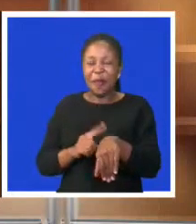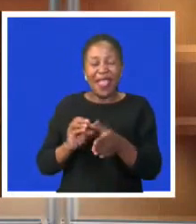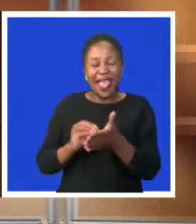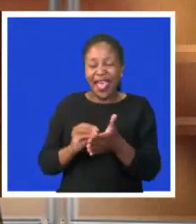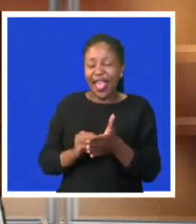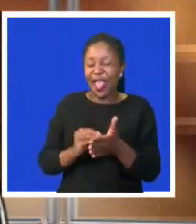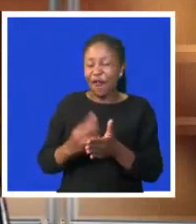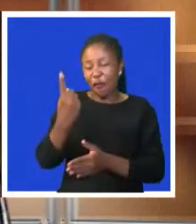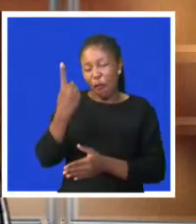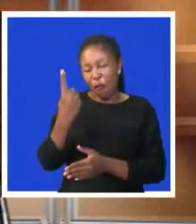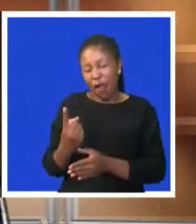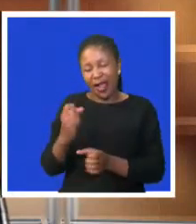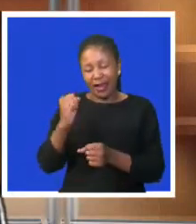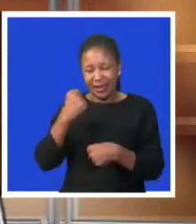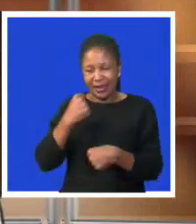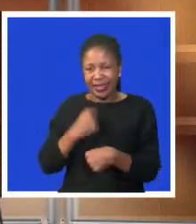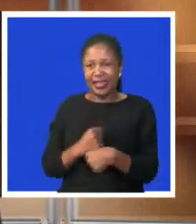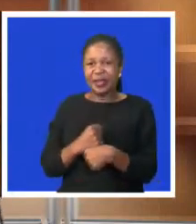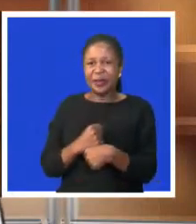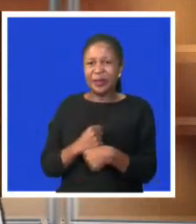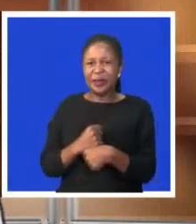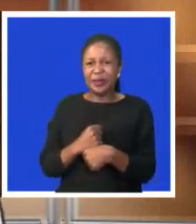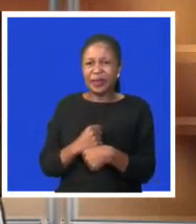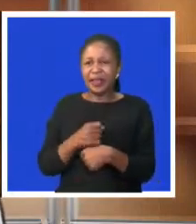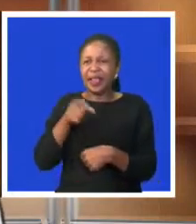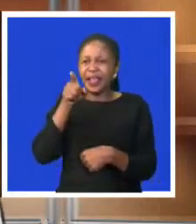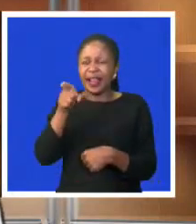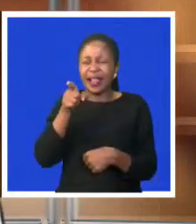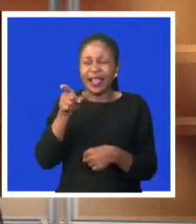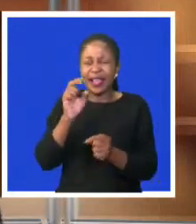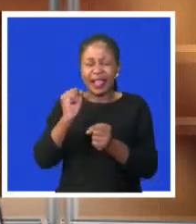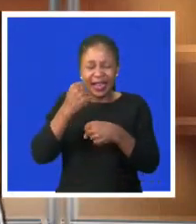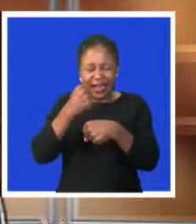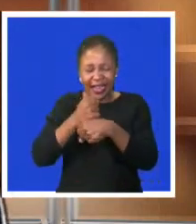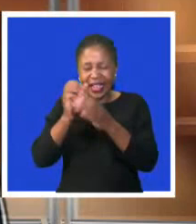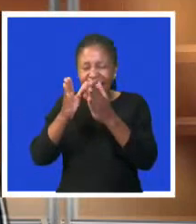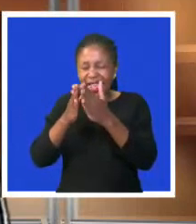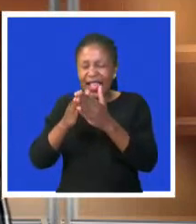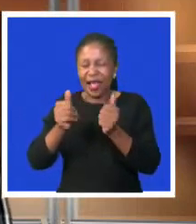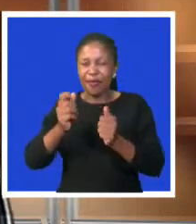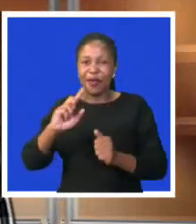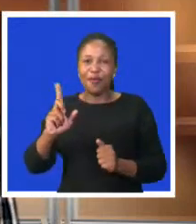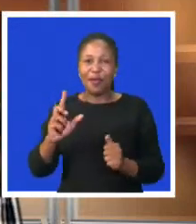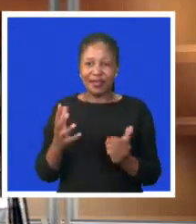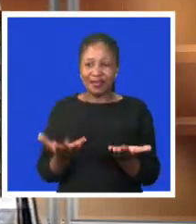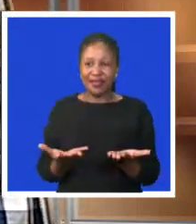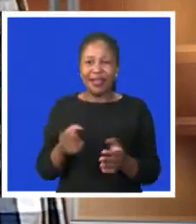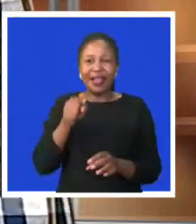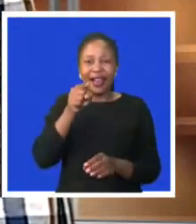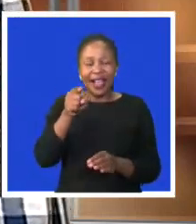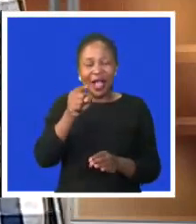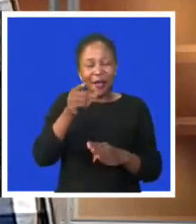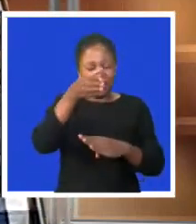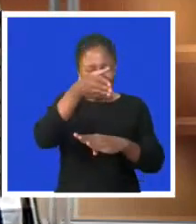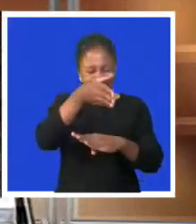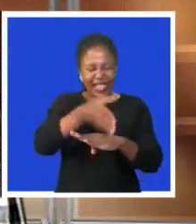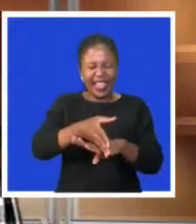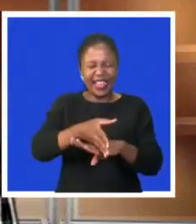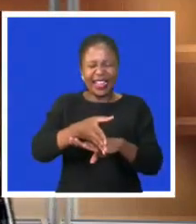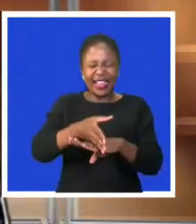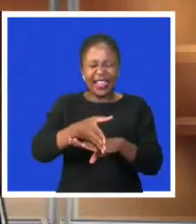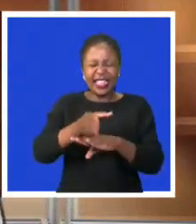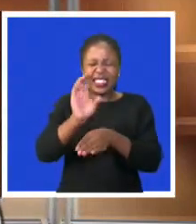Palestine. It was a day whereby they go to the synagogues and pray. They would usually spend